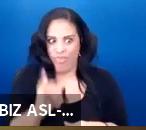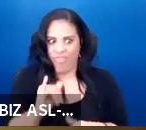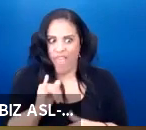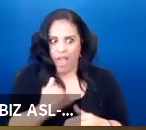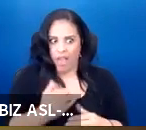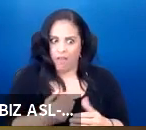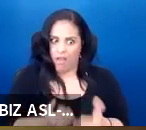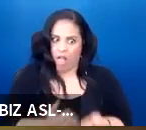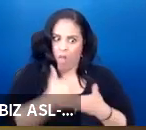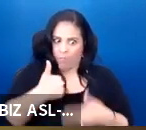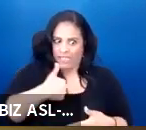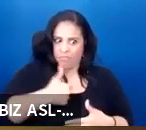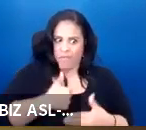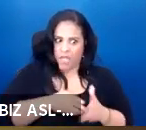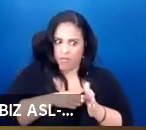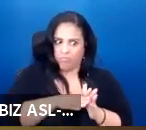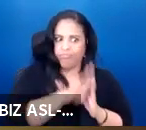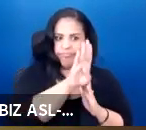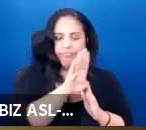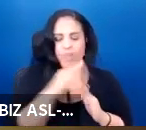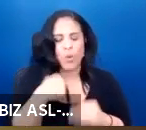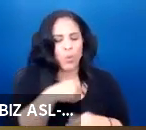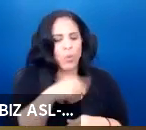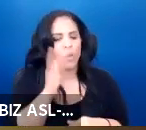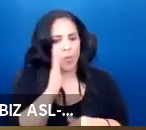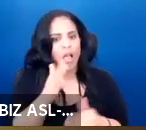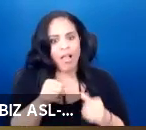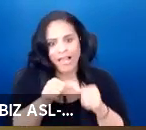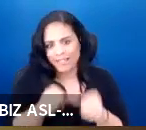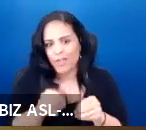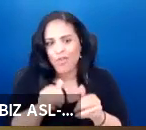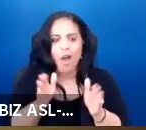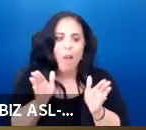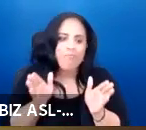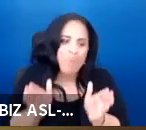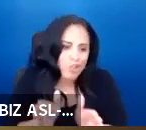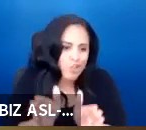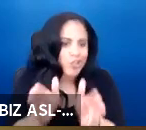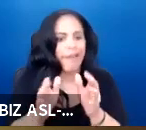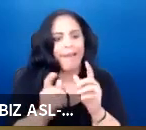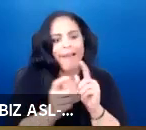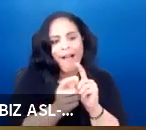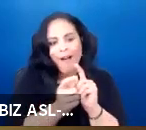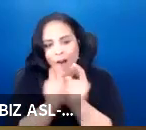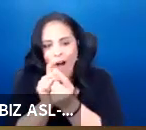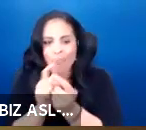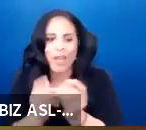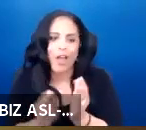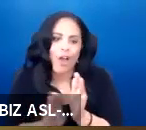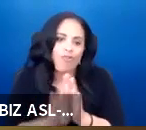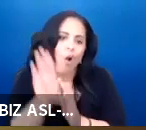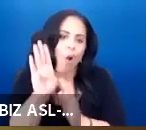So we are going to continue pushing and evolving and growing and educating